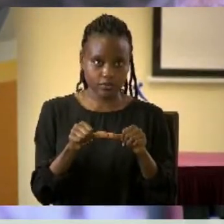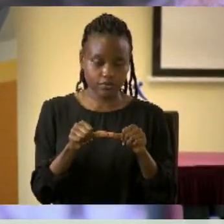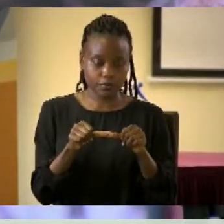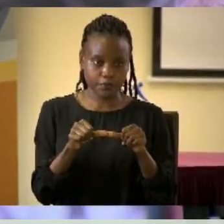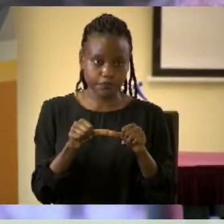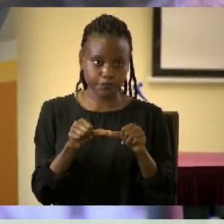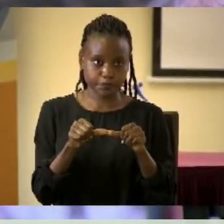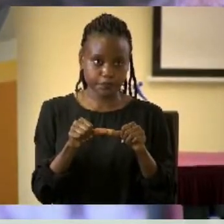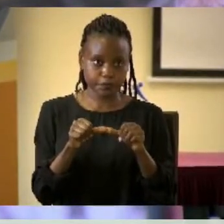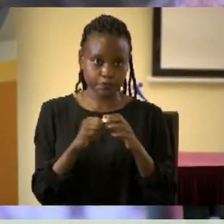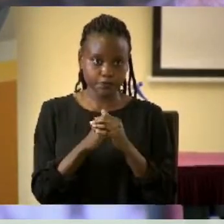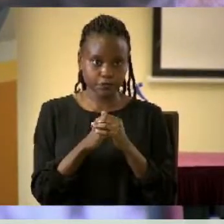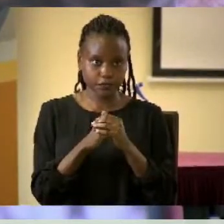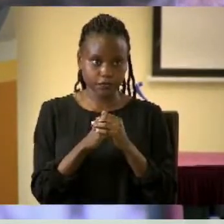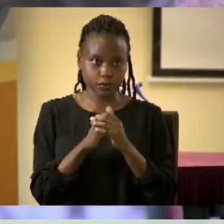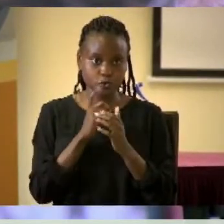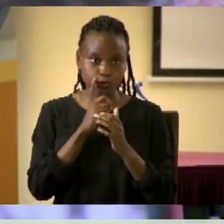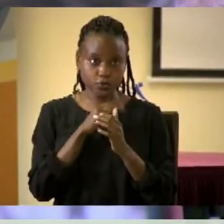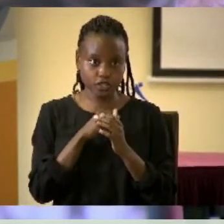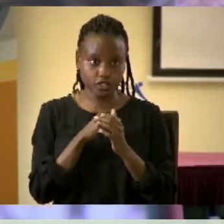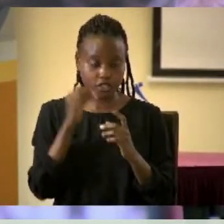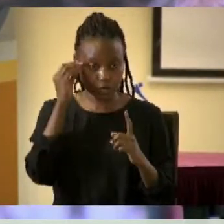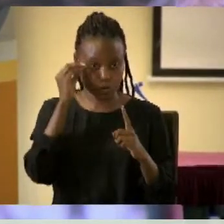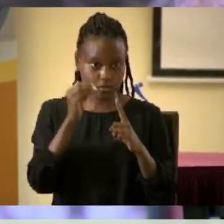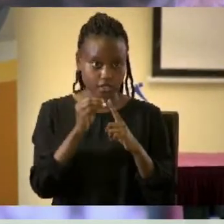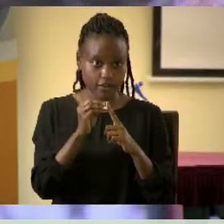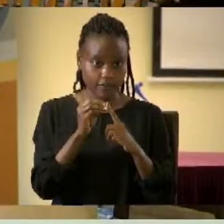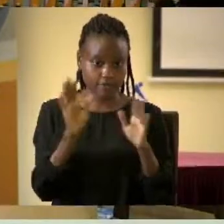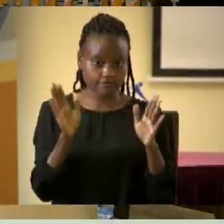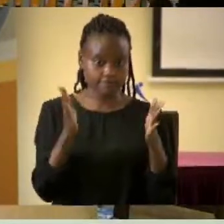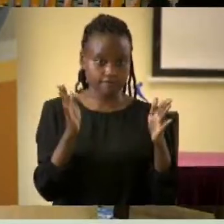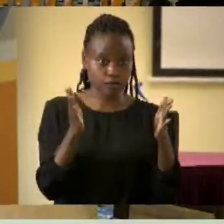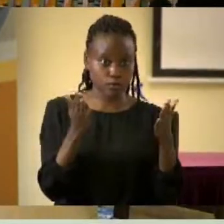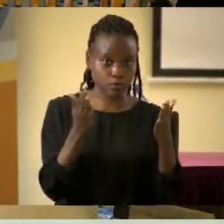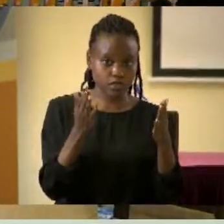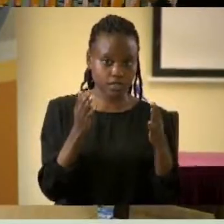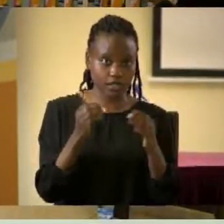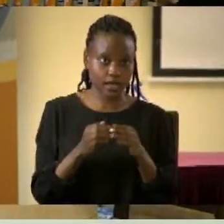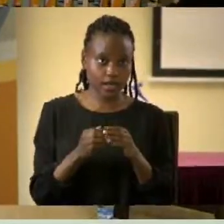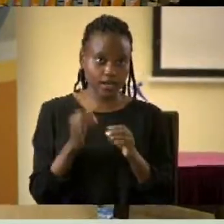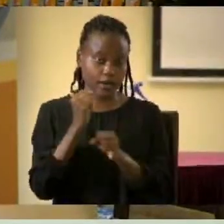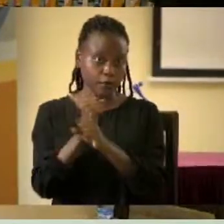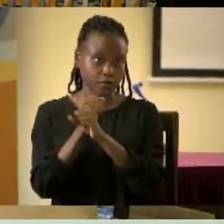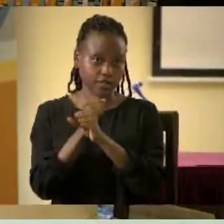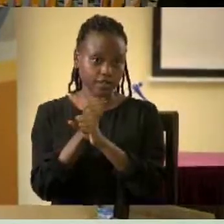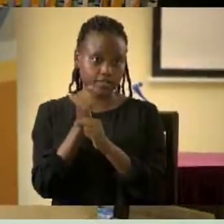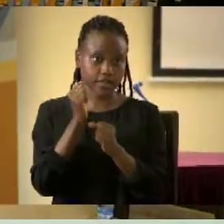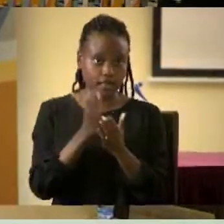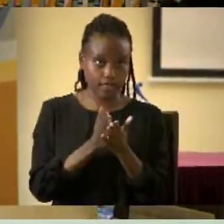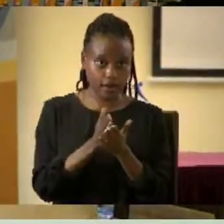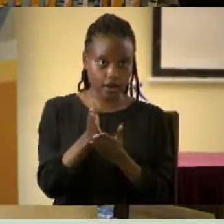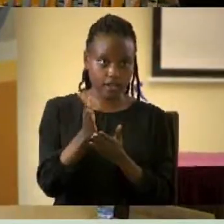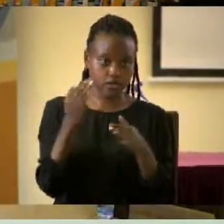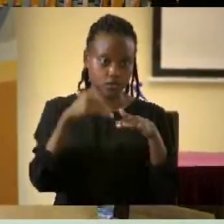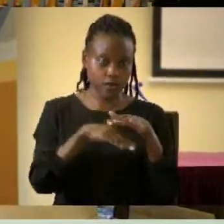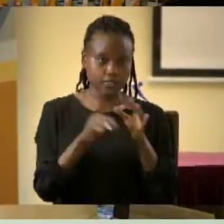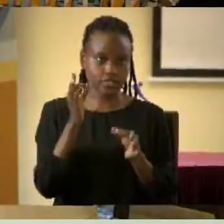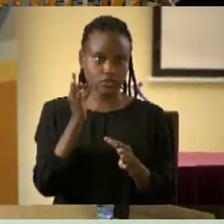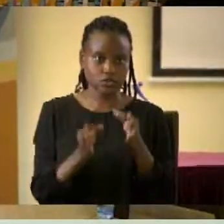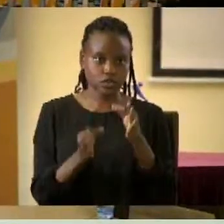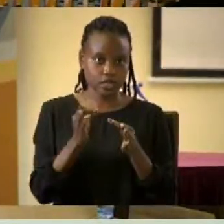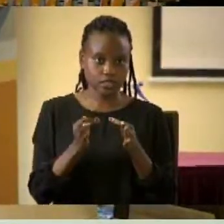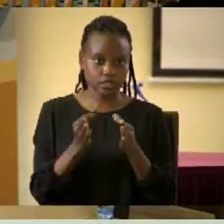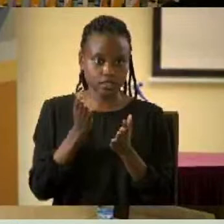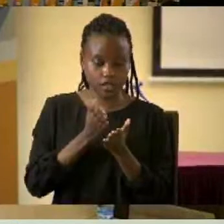fulfilling, respecting, observing, promoting, and protecting the right to access to justice through